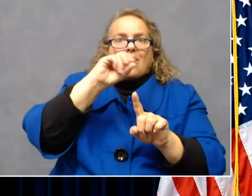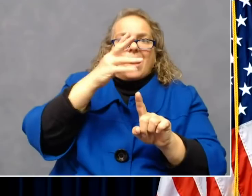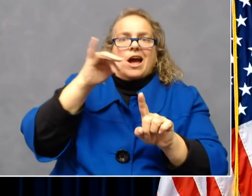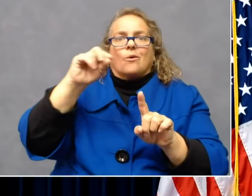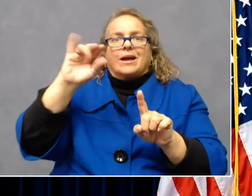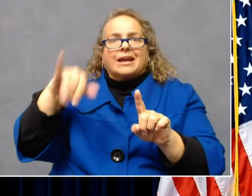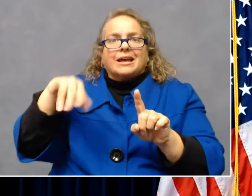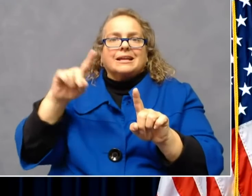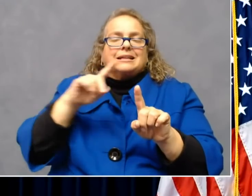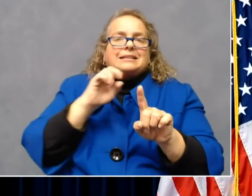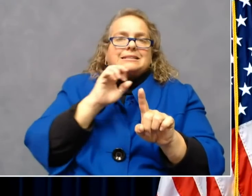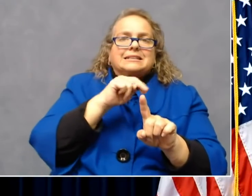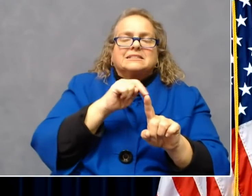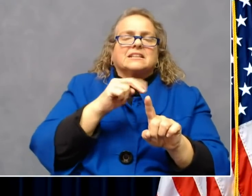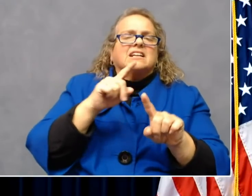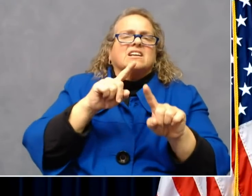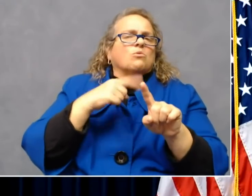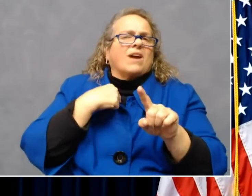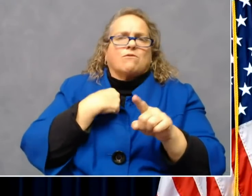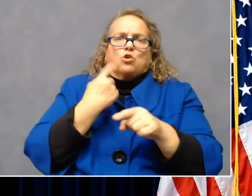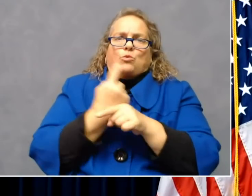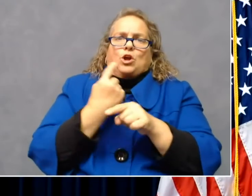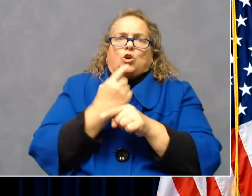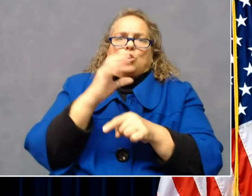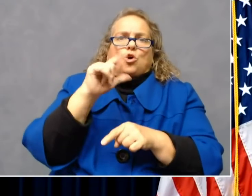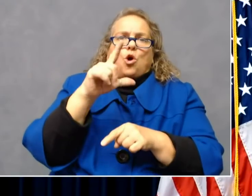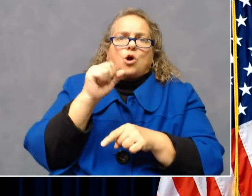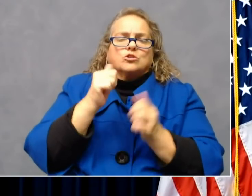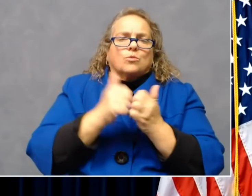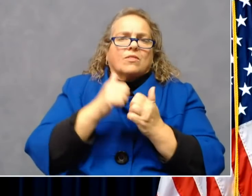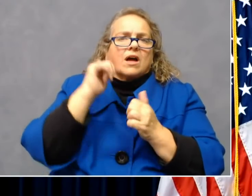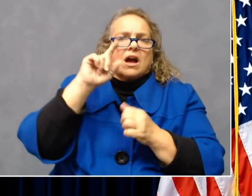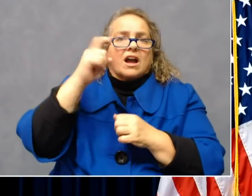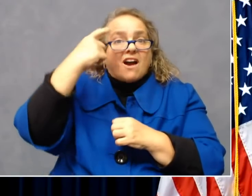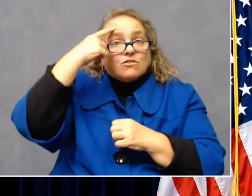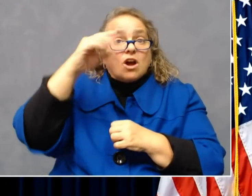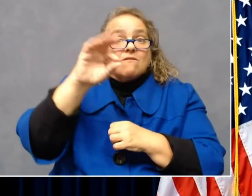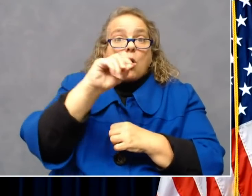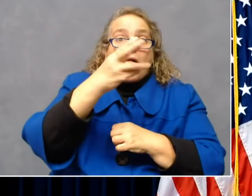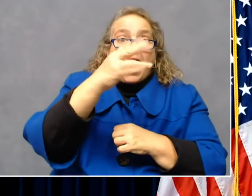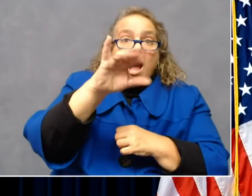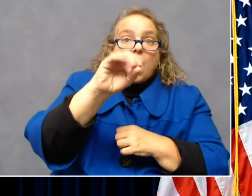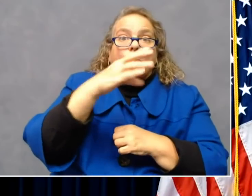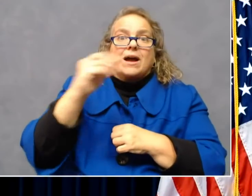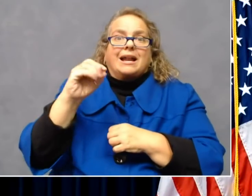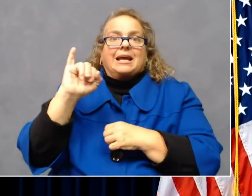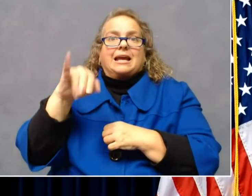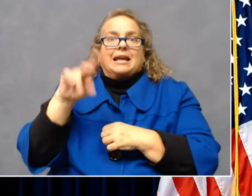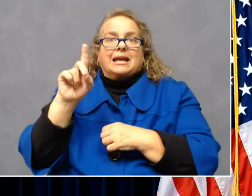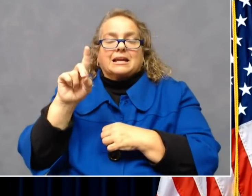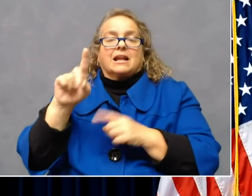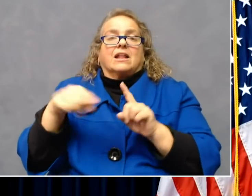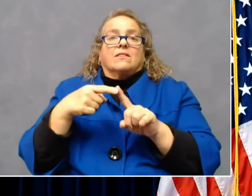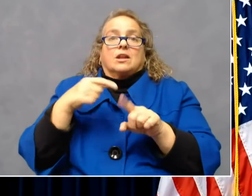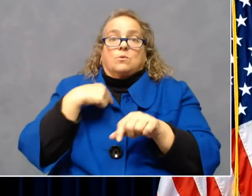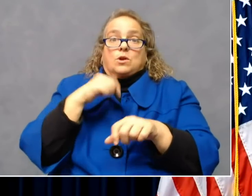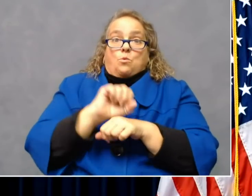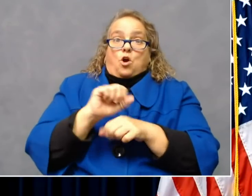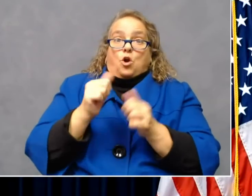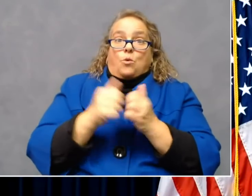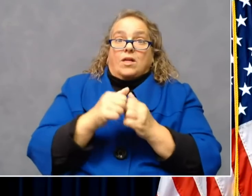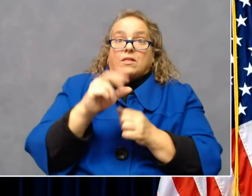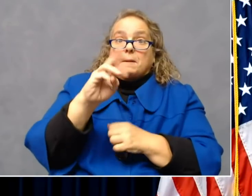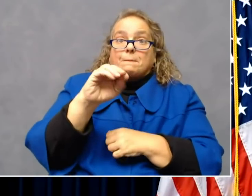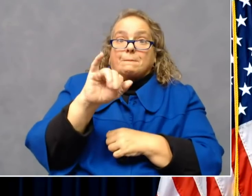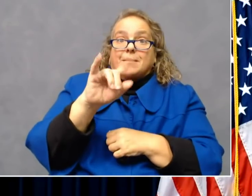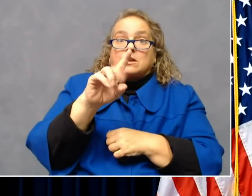calls with the governors of Ohio and Indiana. We then work with the Midwest governor group. I have a call on